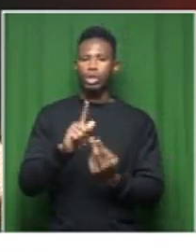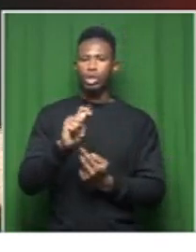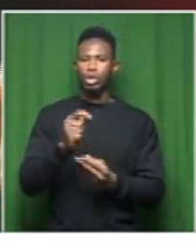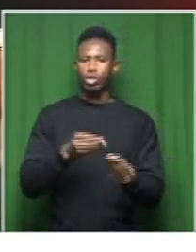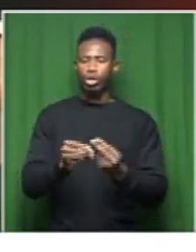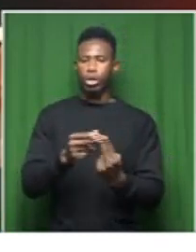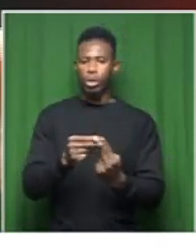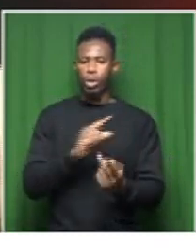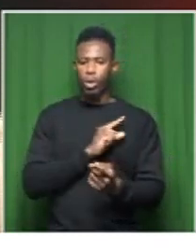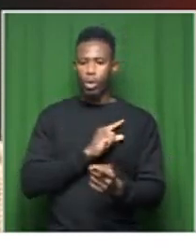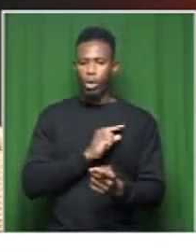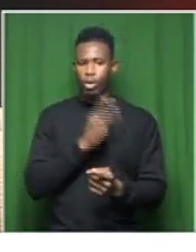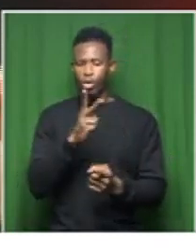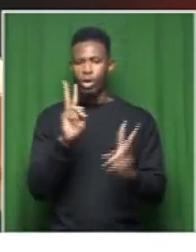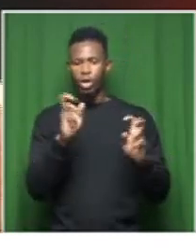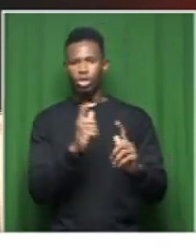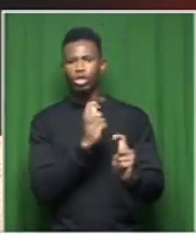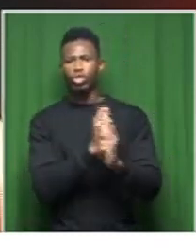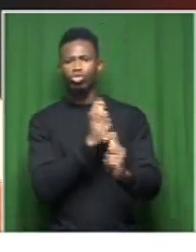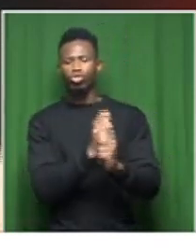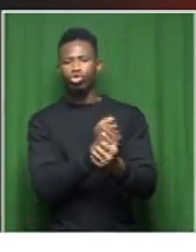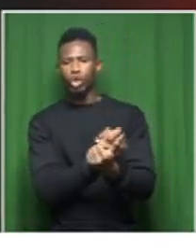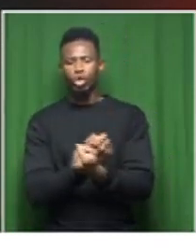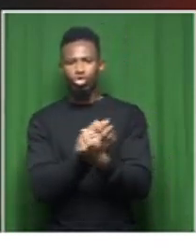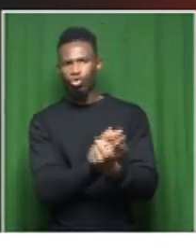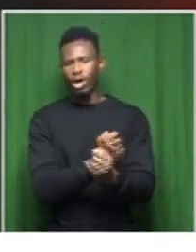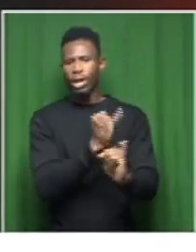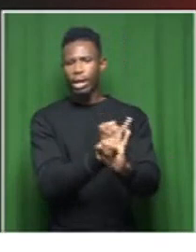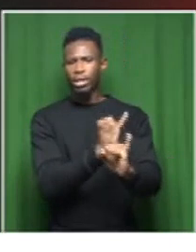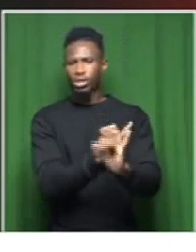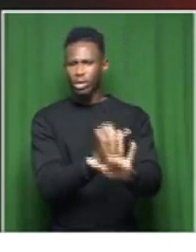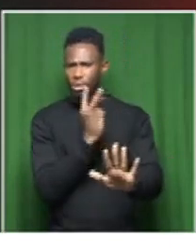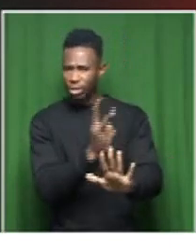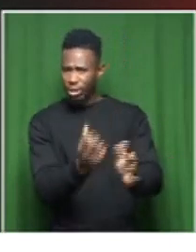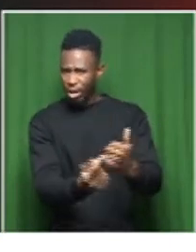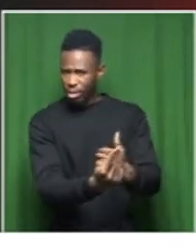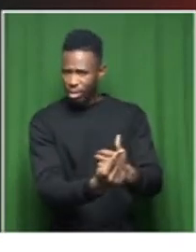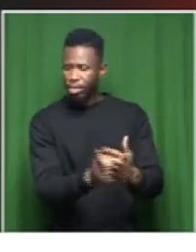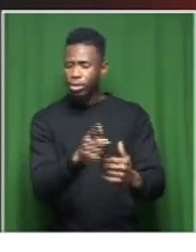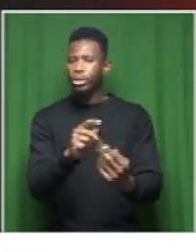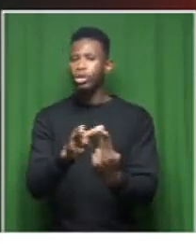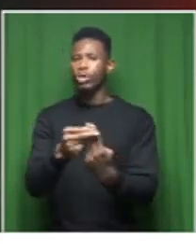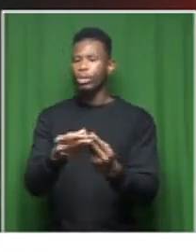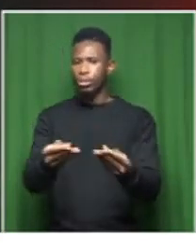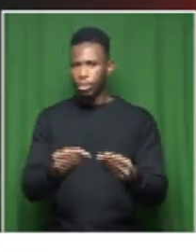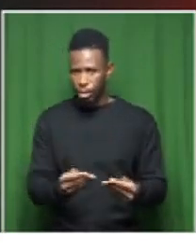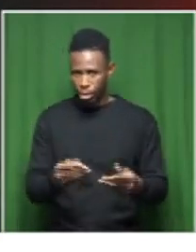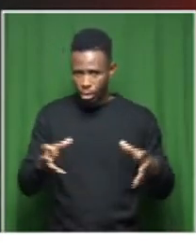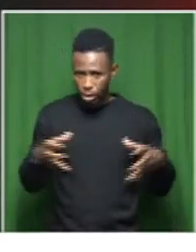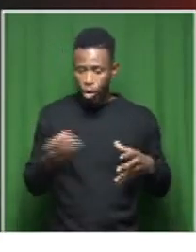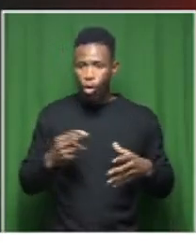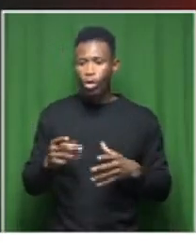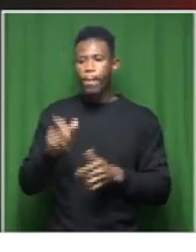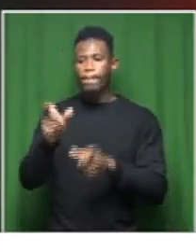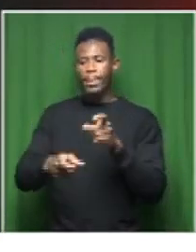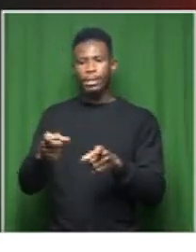You saw what happened in the drug industry. They must have a say on immigration. Then, apart from trade unions, civil society. You wouldn't